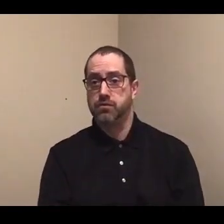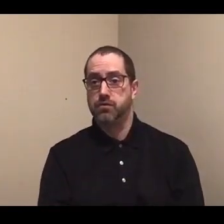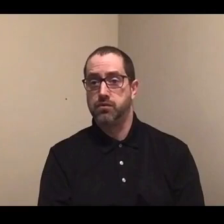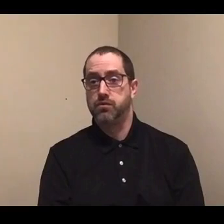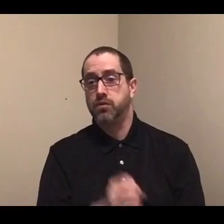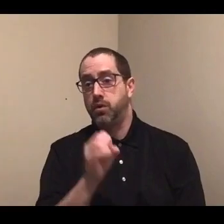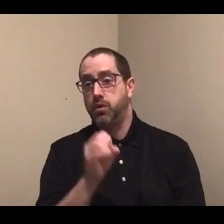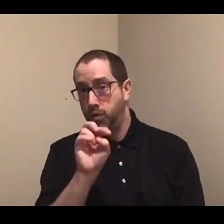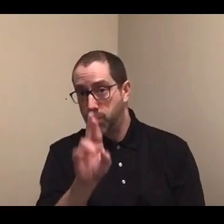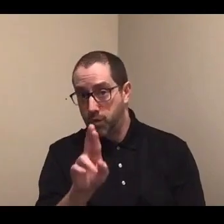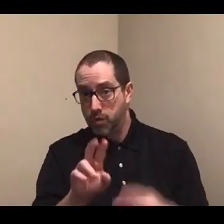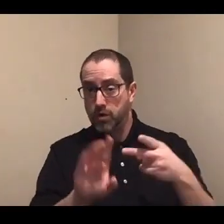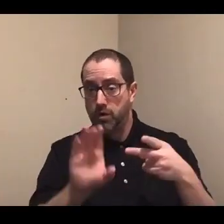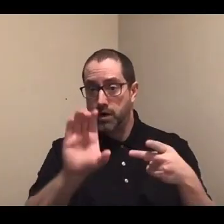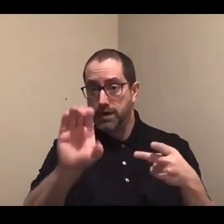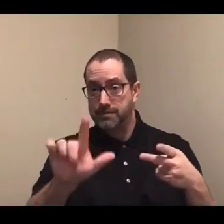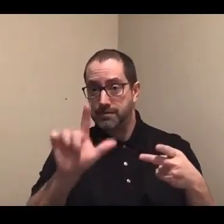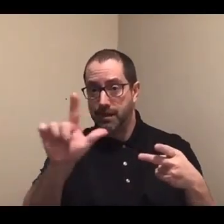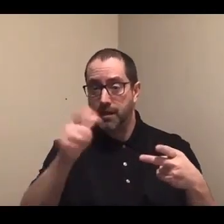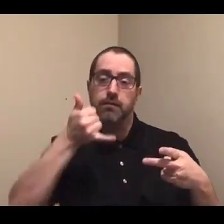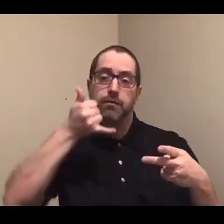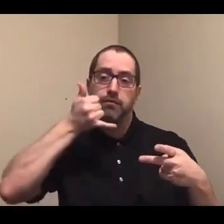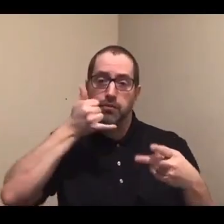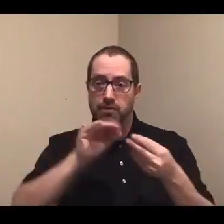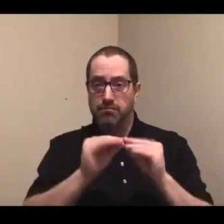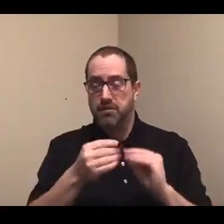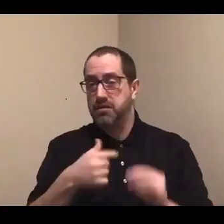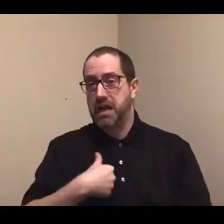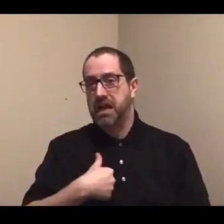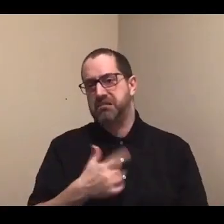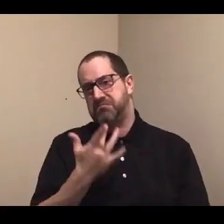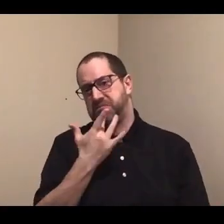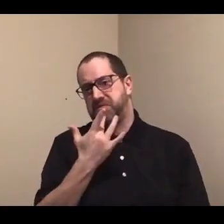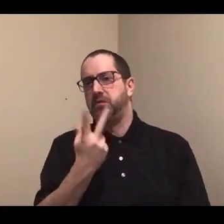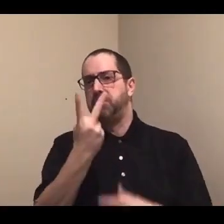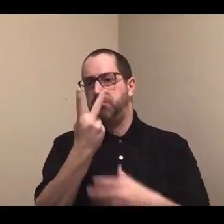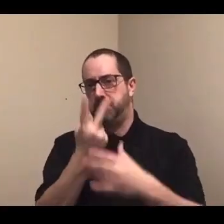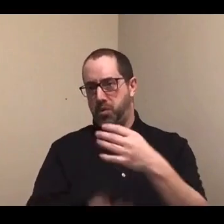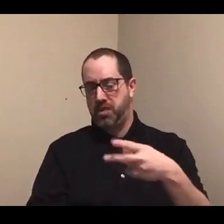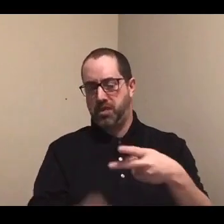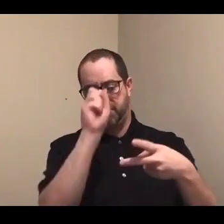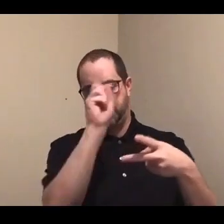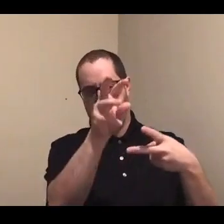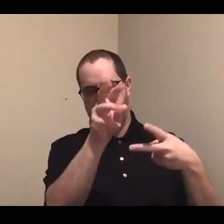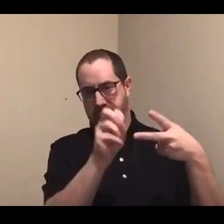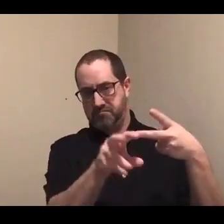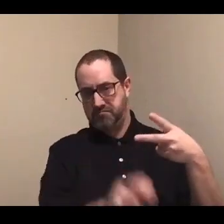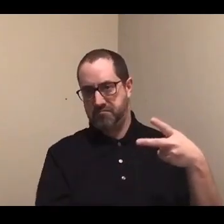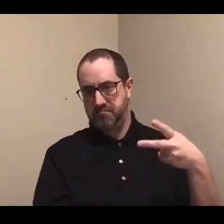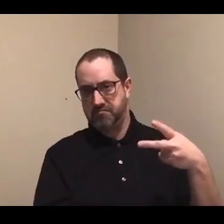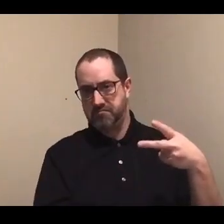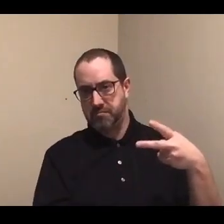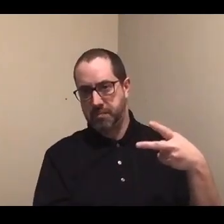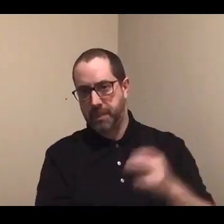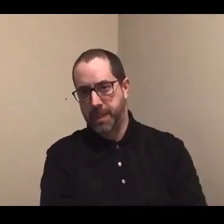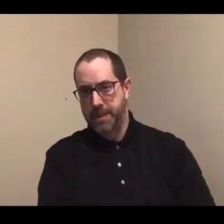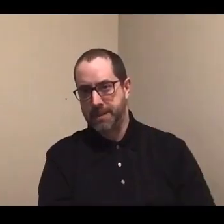or a cell phone number. I'm choosing to enter both. And I am going to enter in